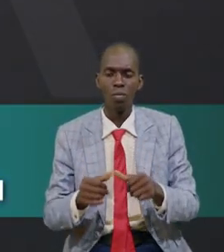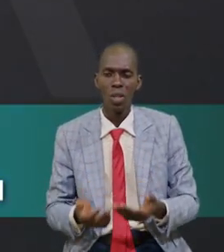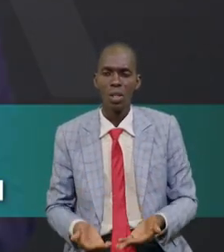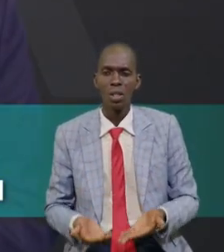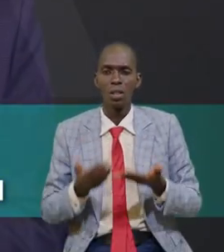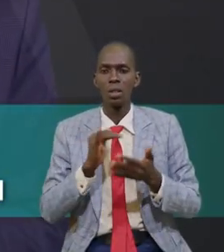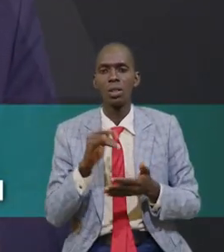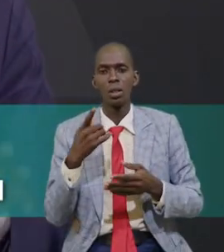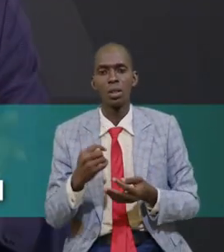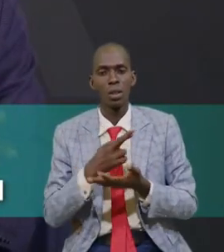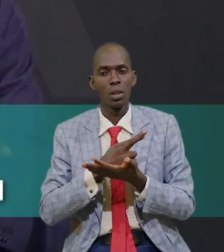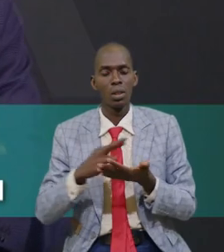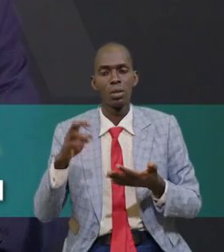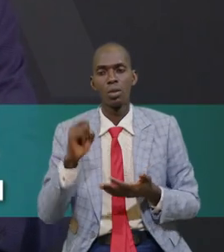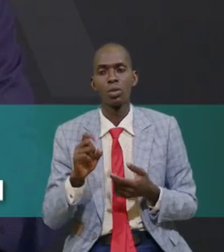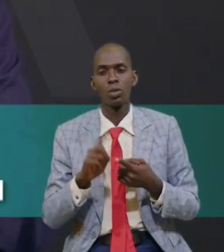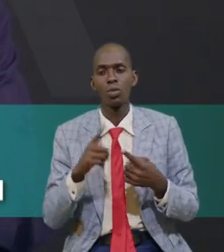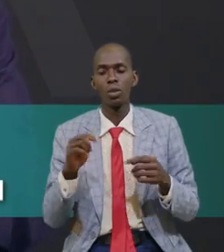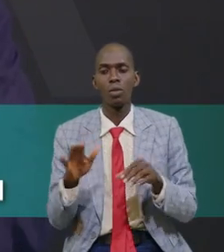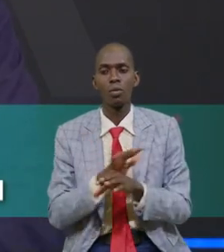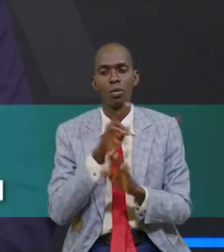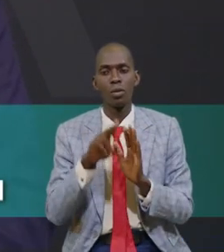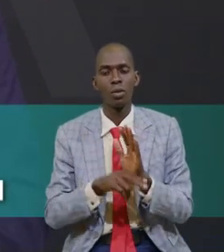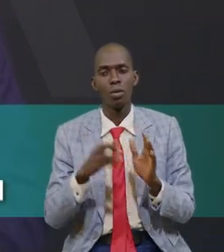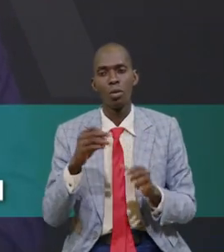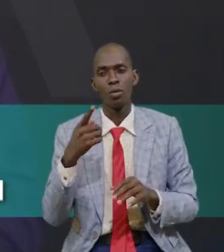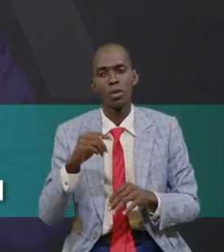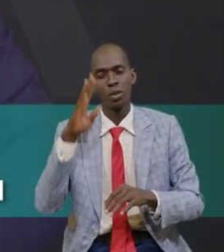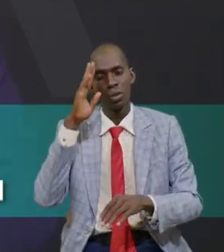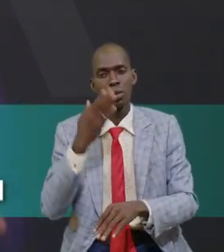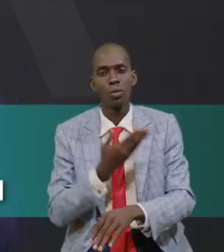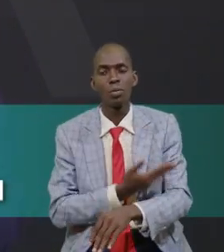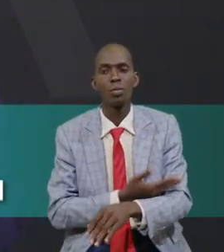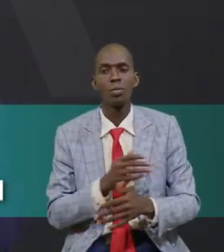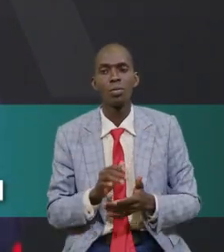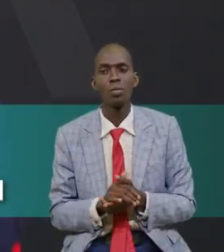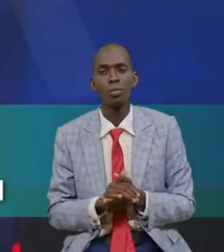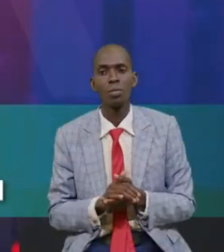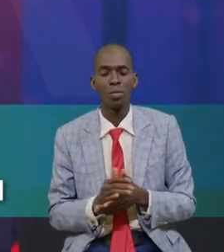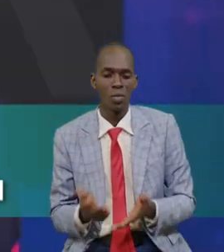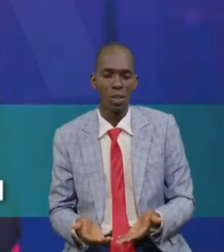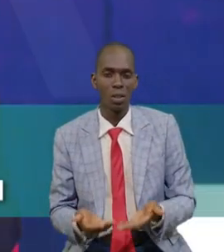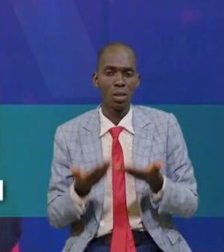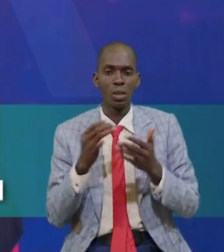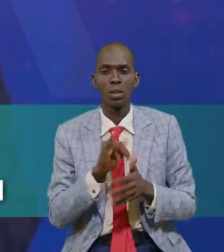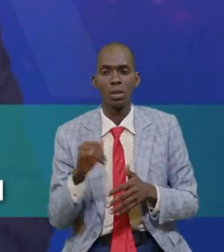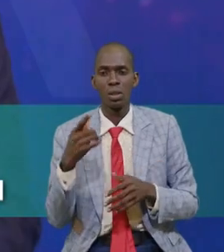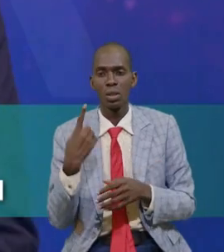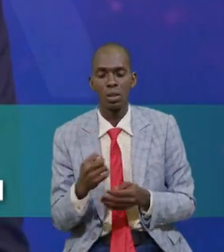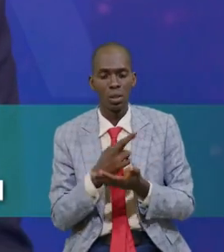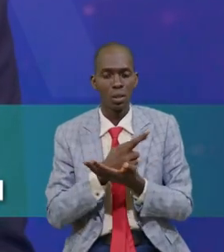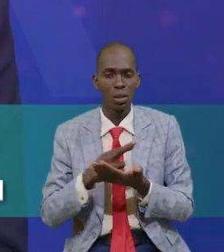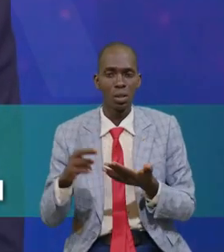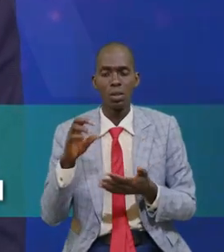righteous to the fullness of the Son. raising the righteous to